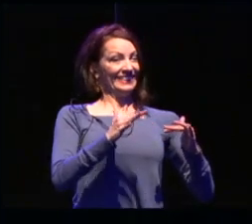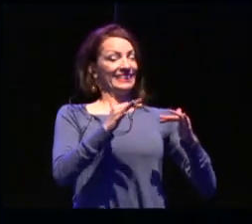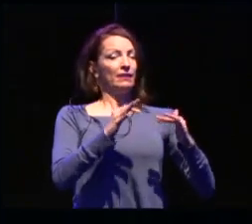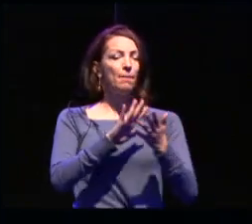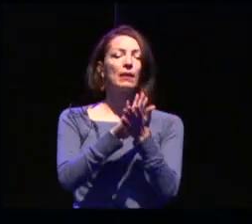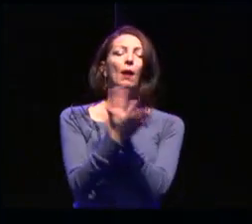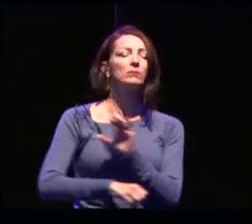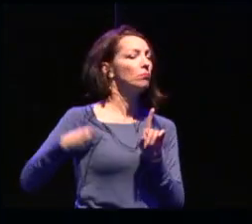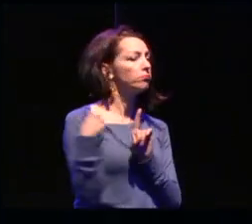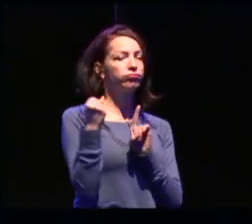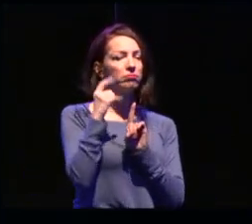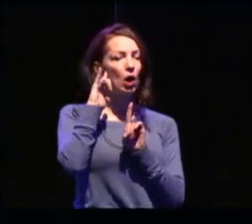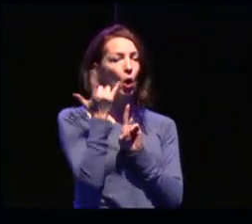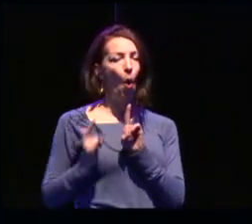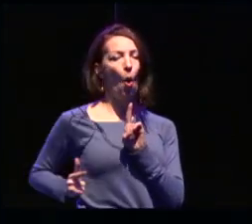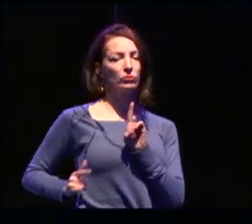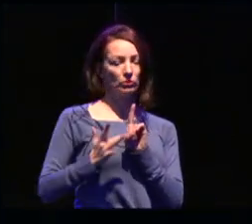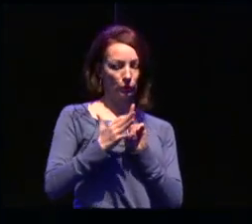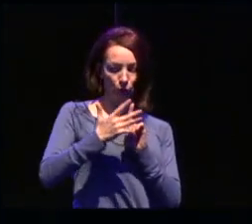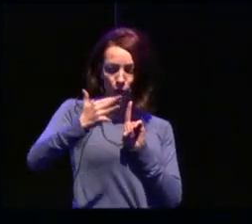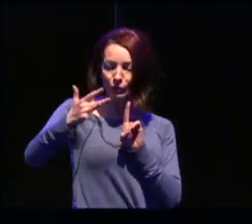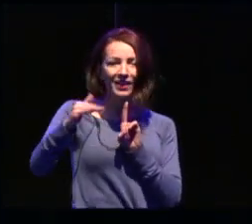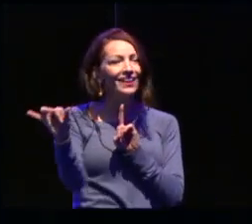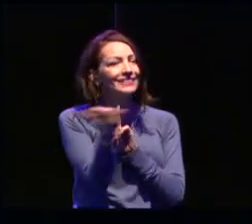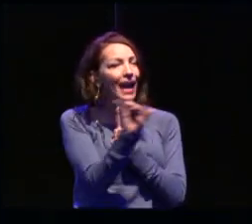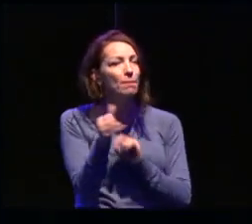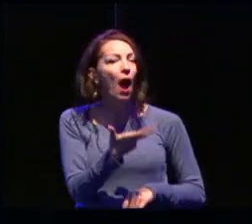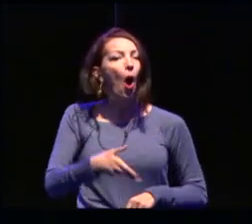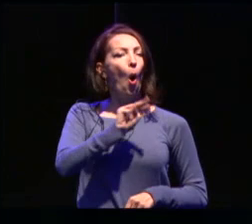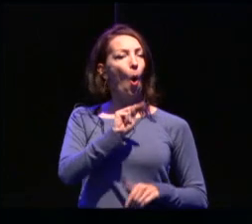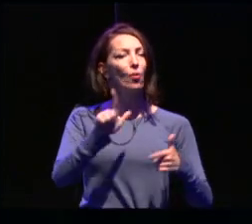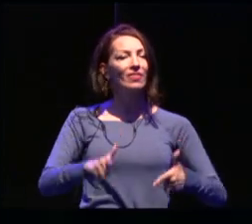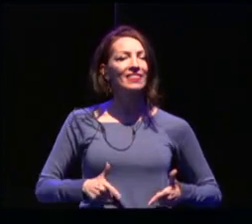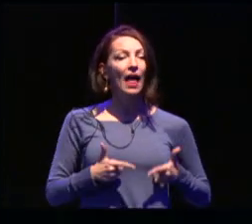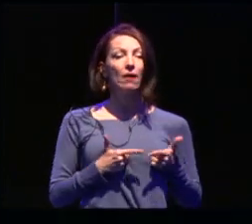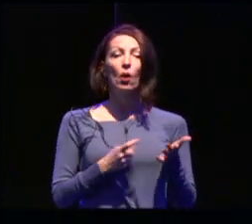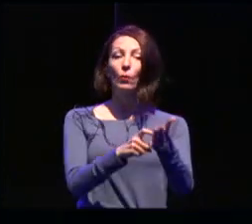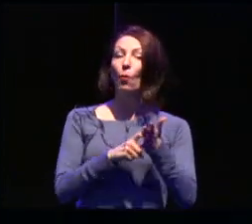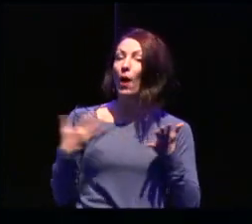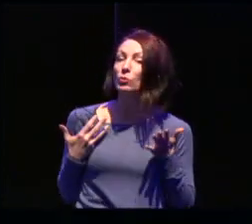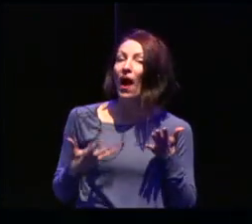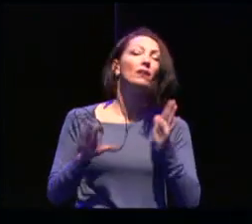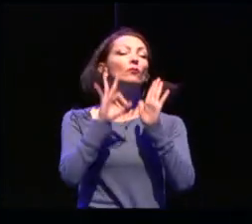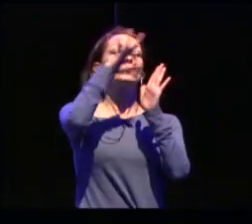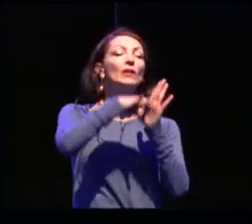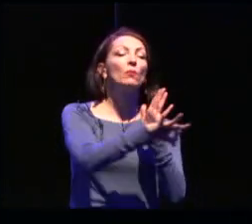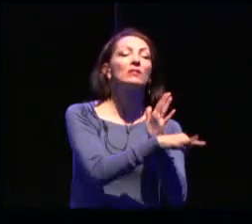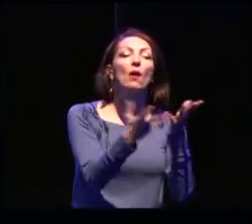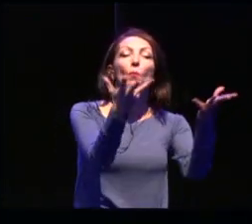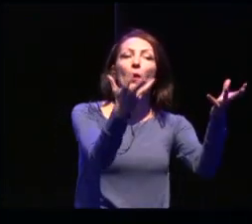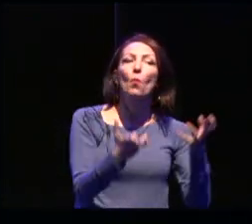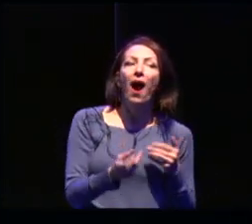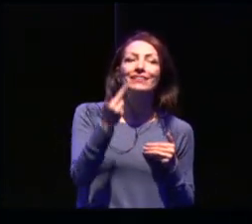to gold. The same thing in our own life. We have to take a bit of the frequency of what we want to see in